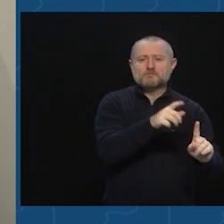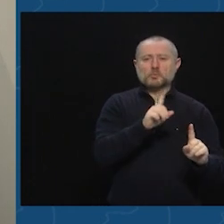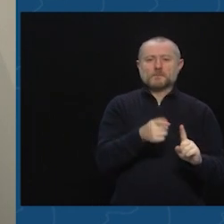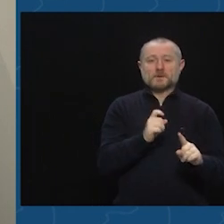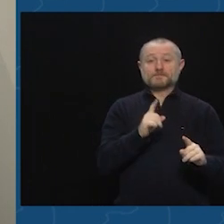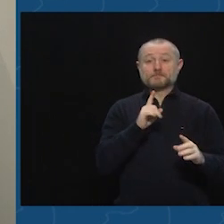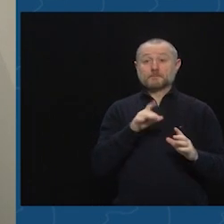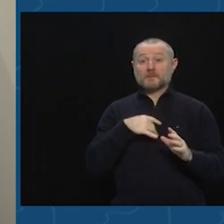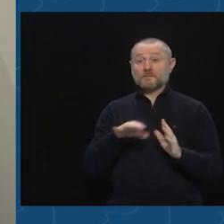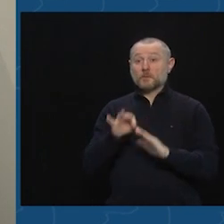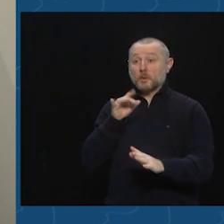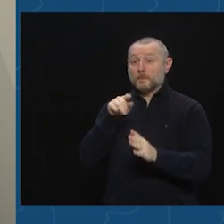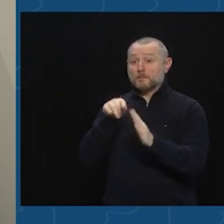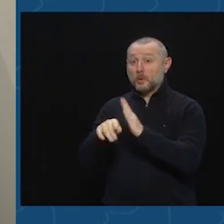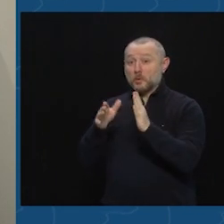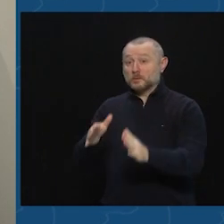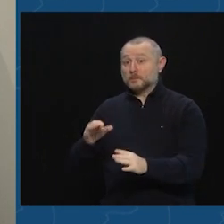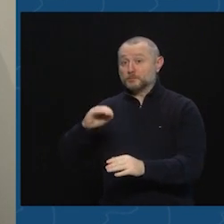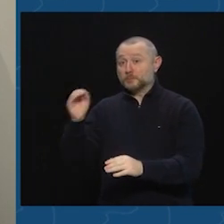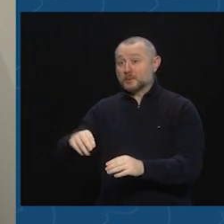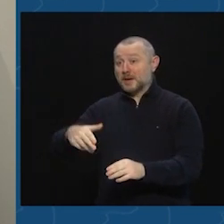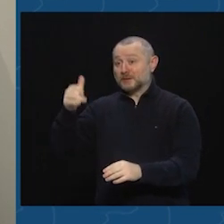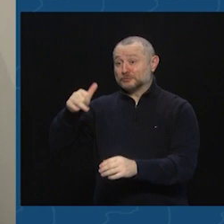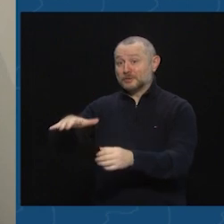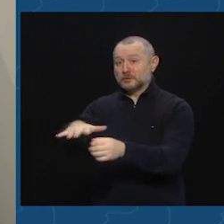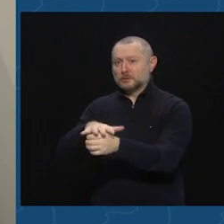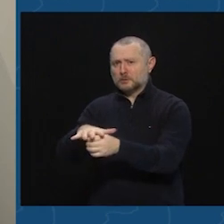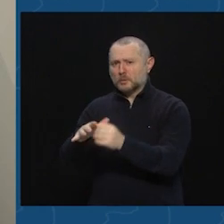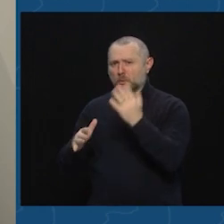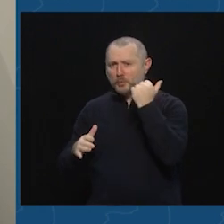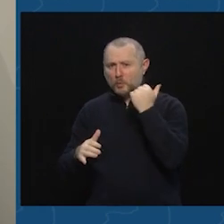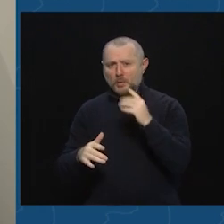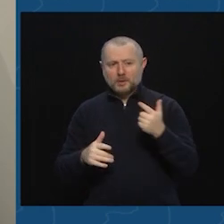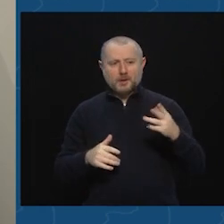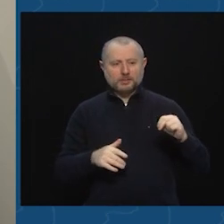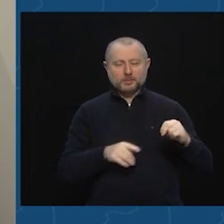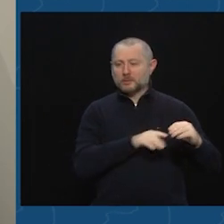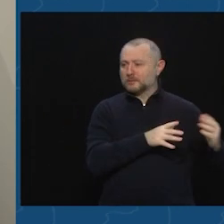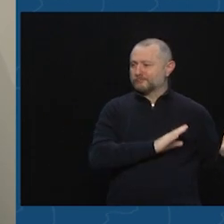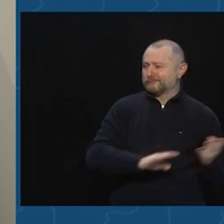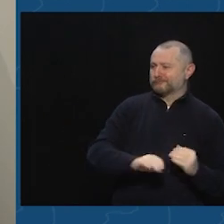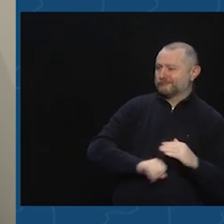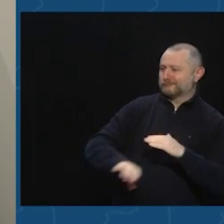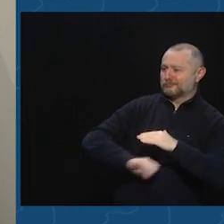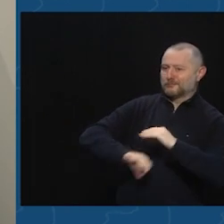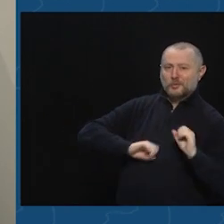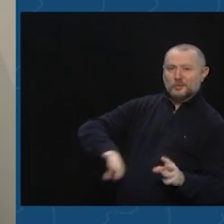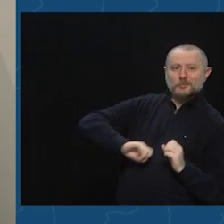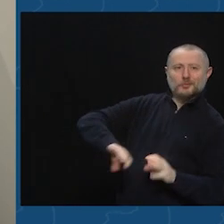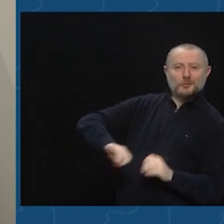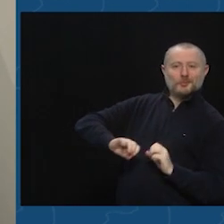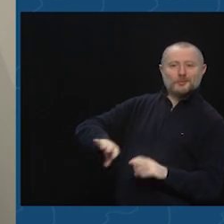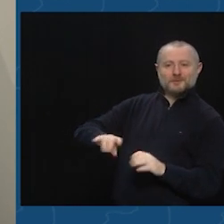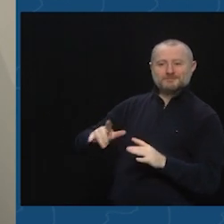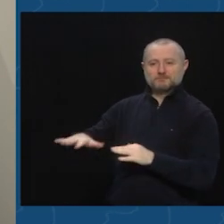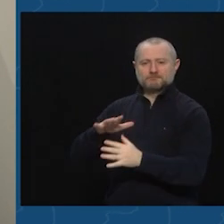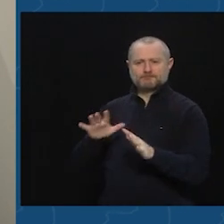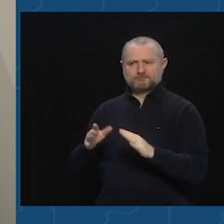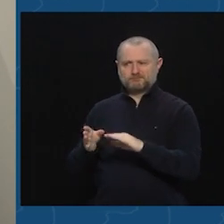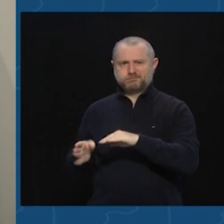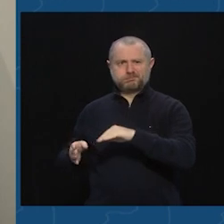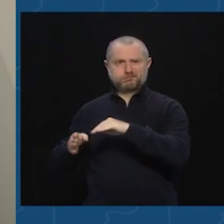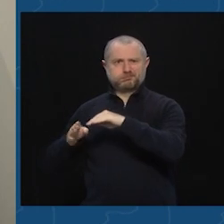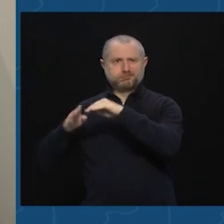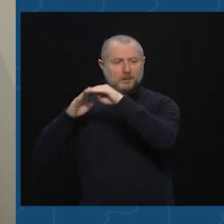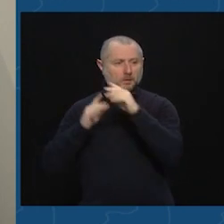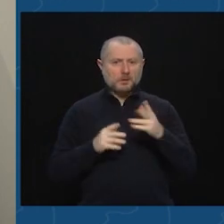the number of guns coming into our state is higher. The numbers bear this out. I've studied the data. And there's a phenomenon